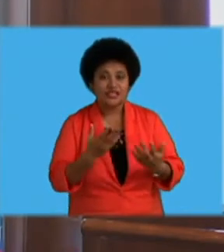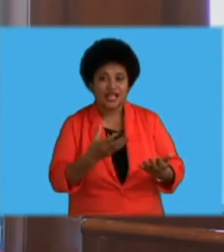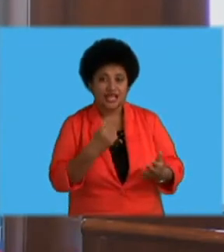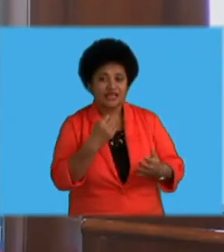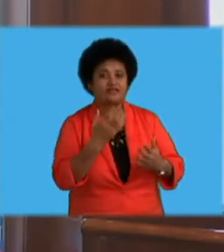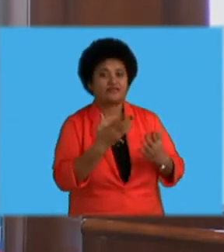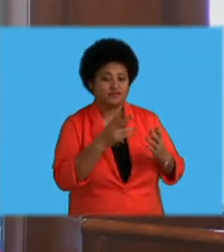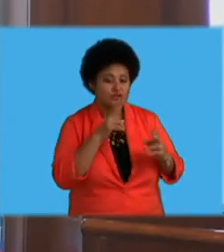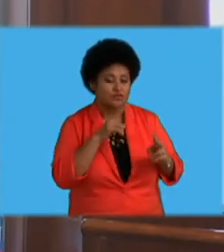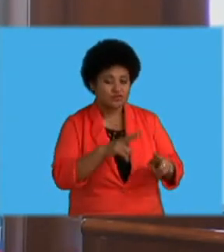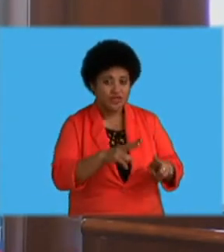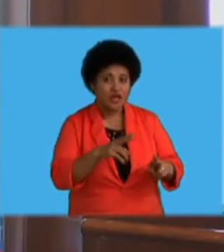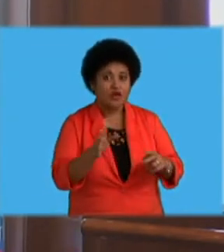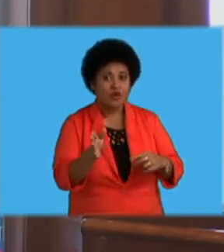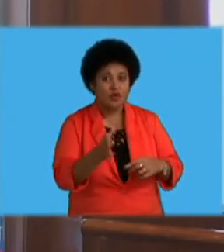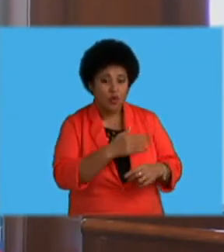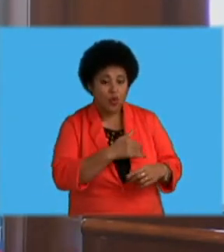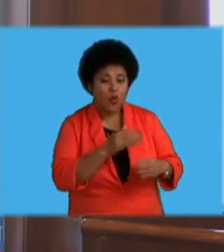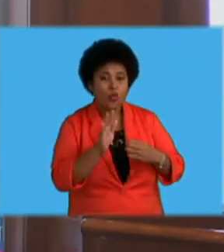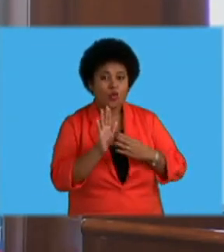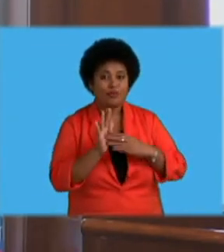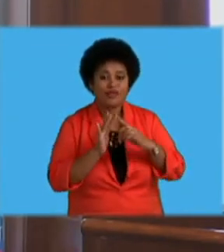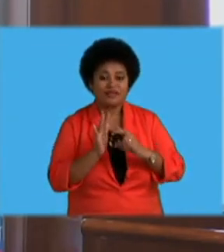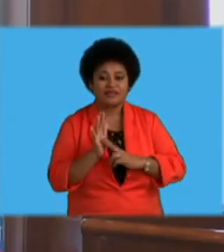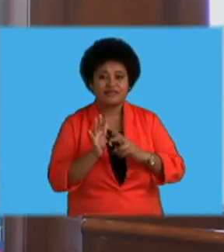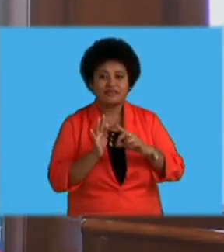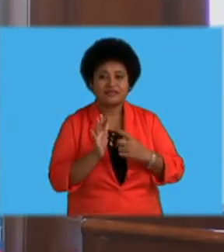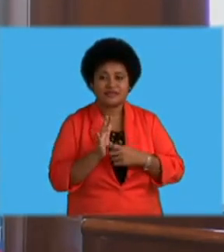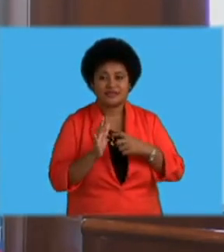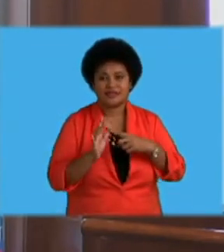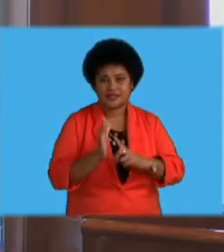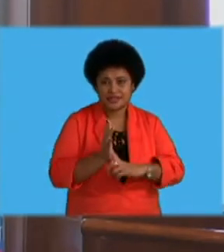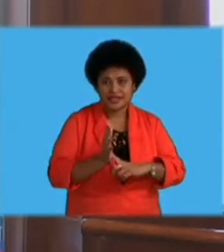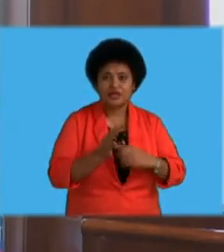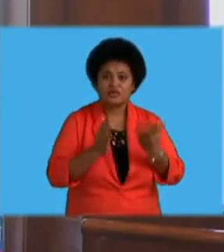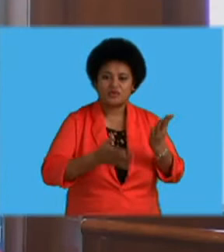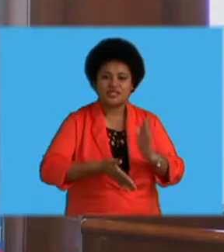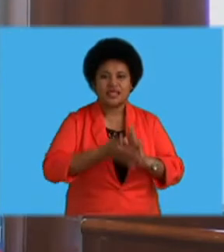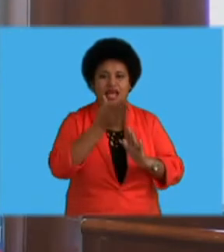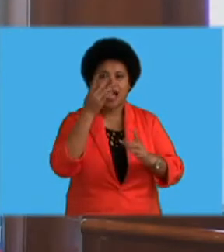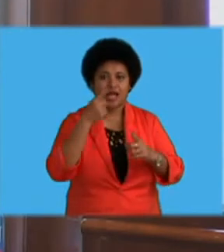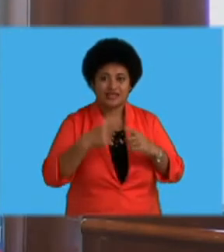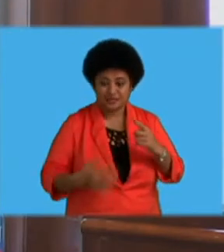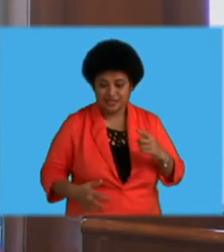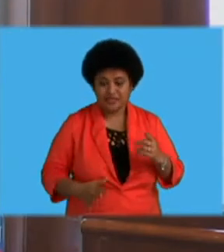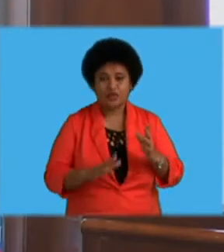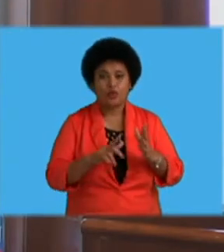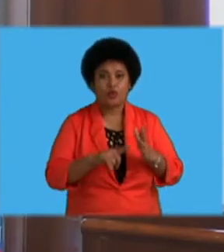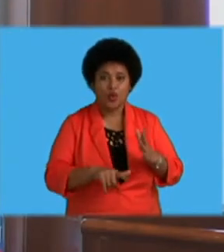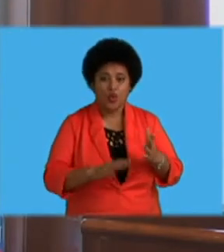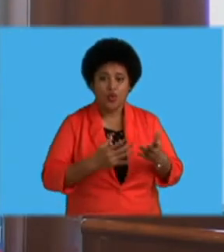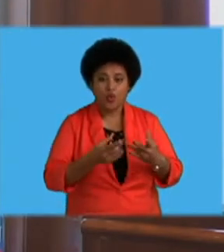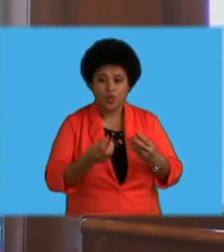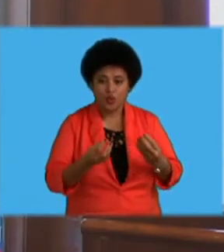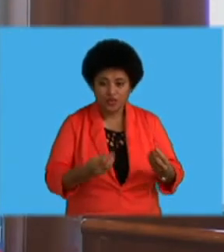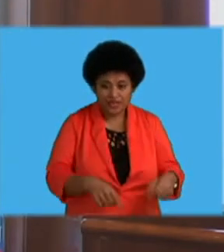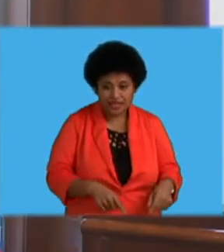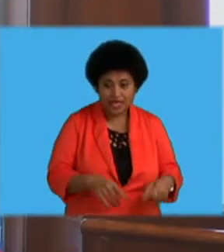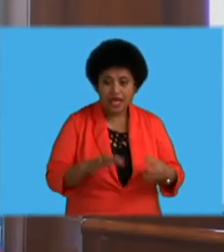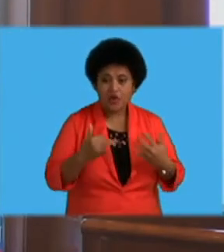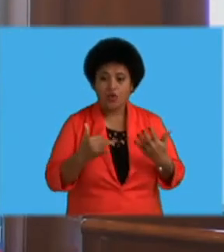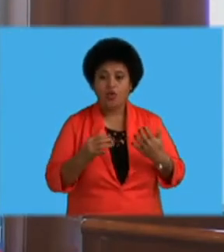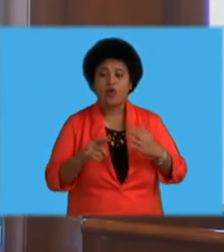of all minerals, whether of high or low value, and also covering minerals that are terrestrial or offshore and not acceptive